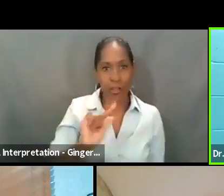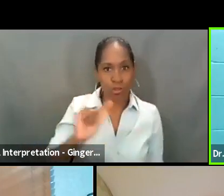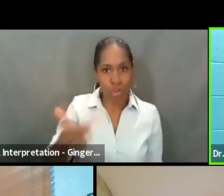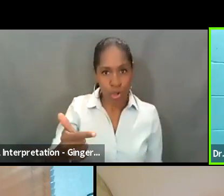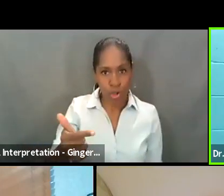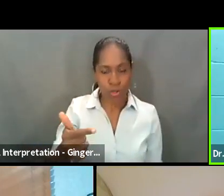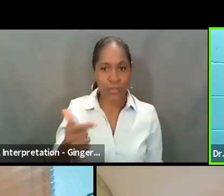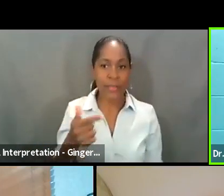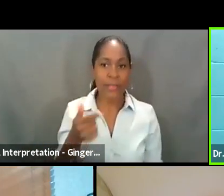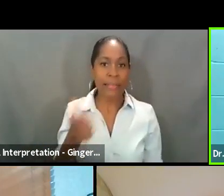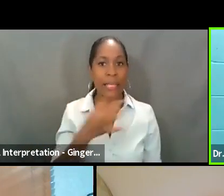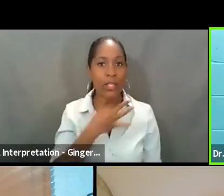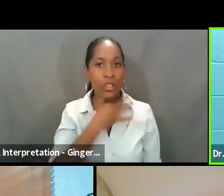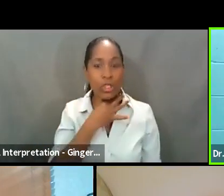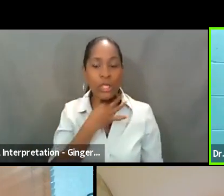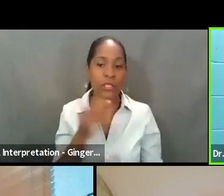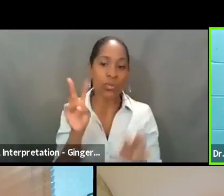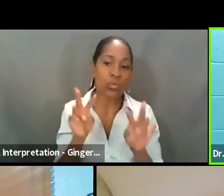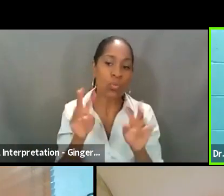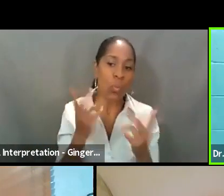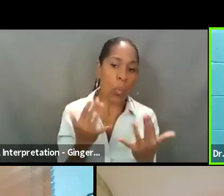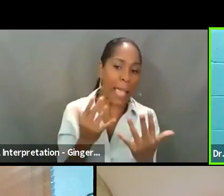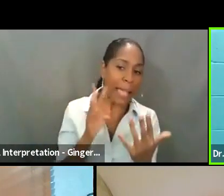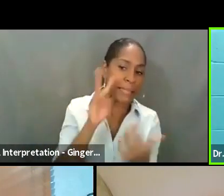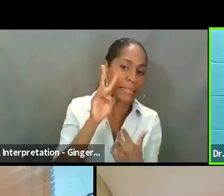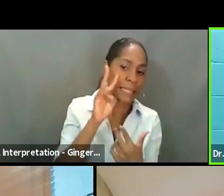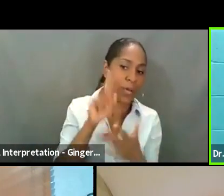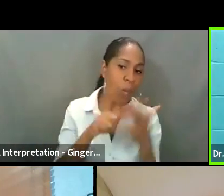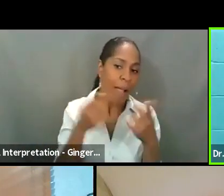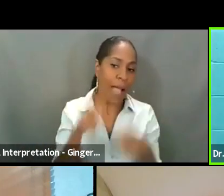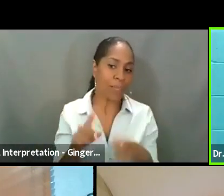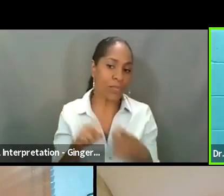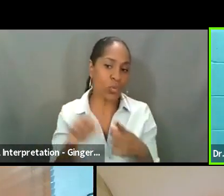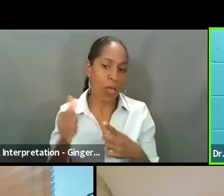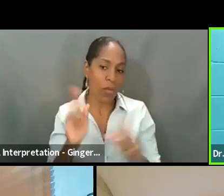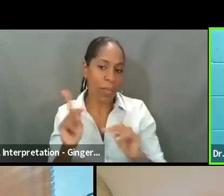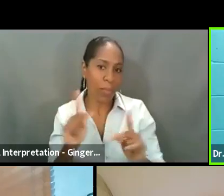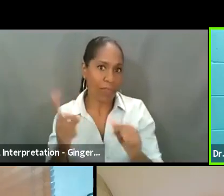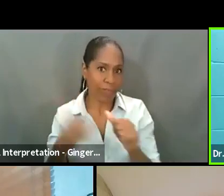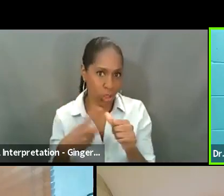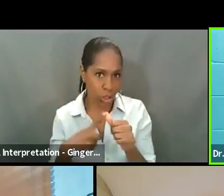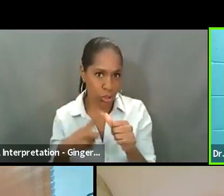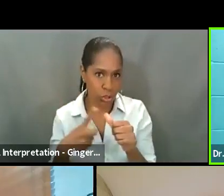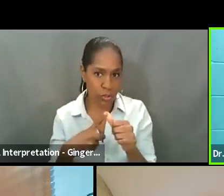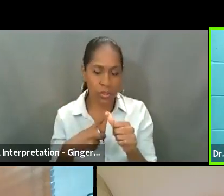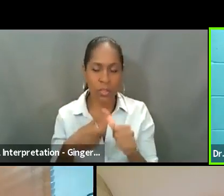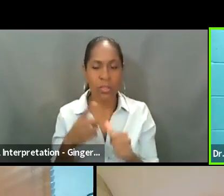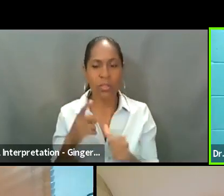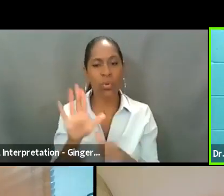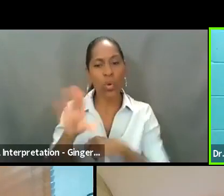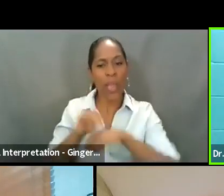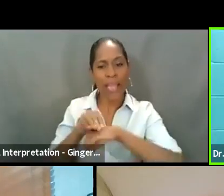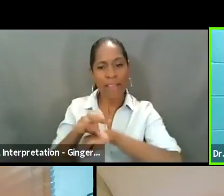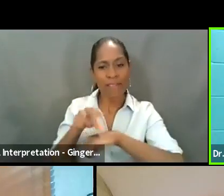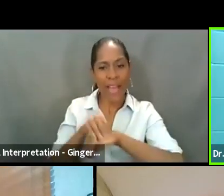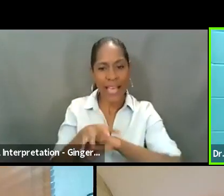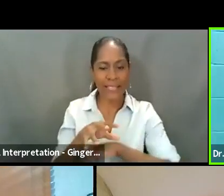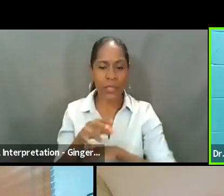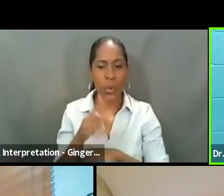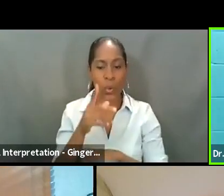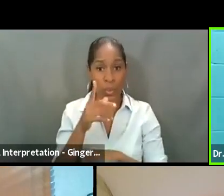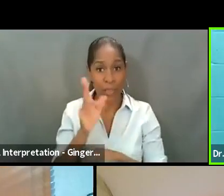happens to other folks in the community. What is your advice or something that you would tell folks who are in the wait and